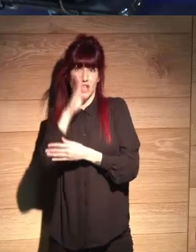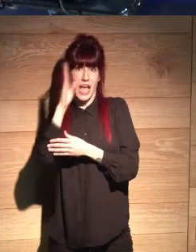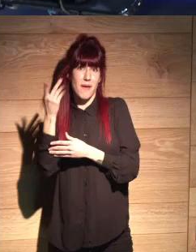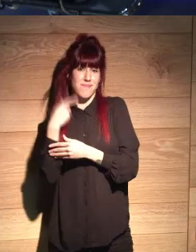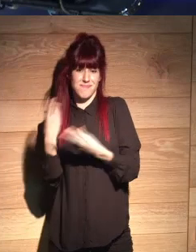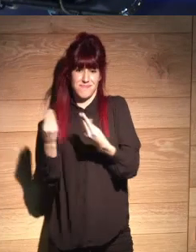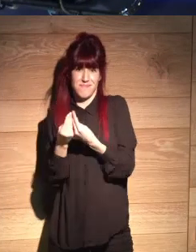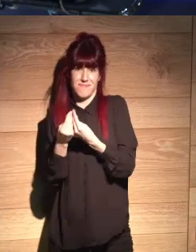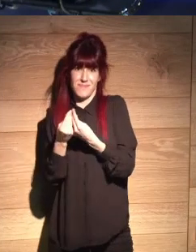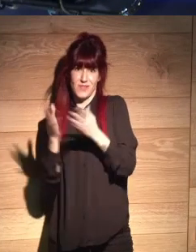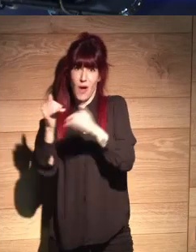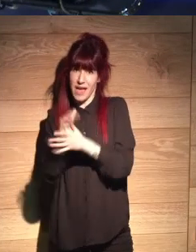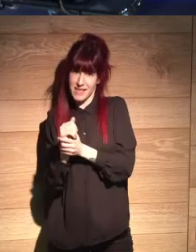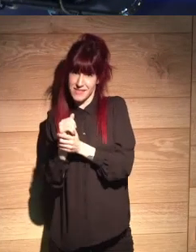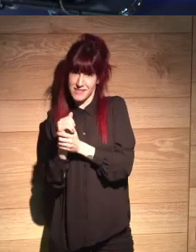pink side.